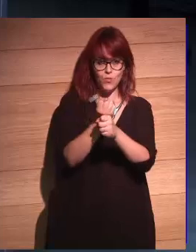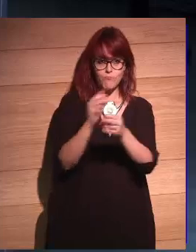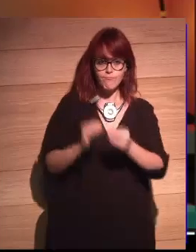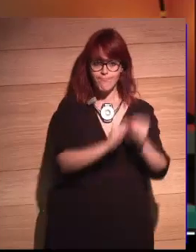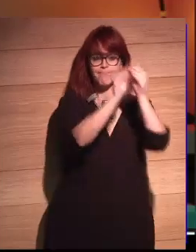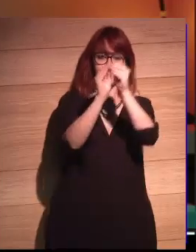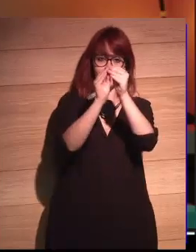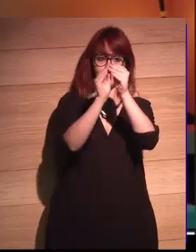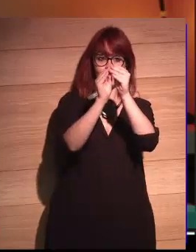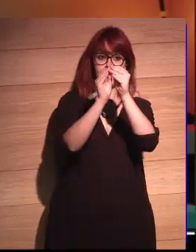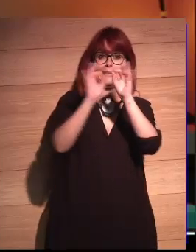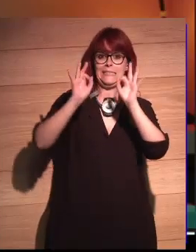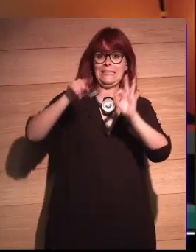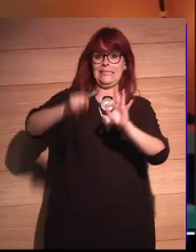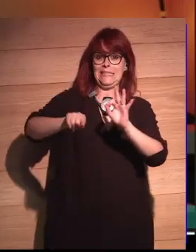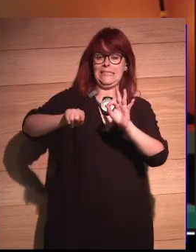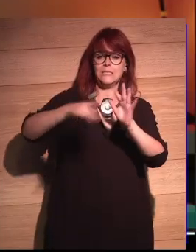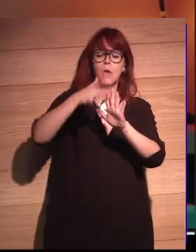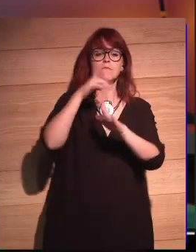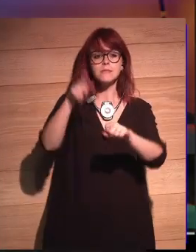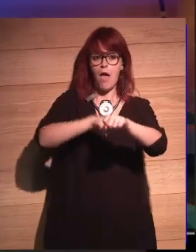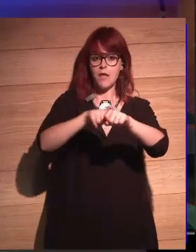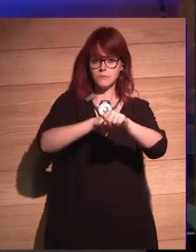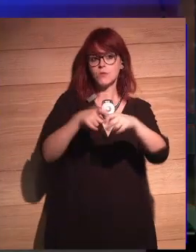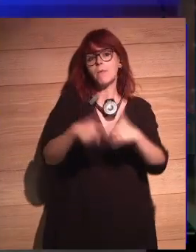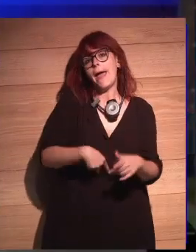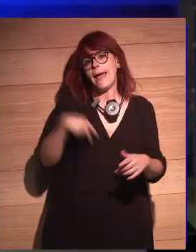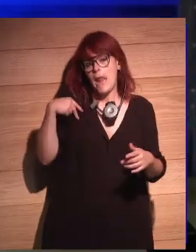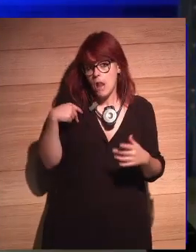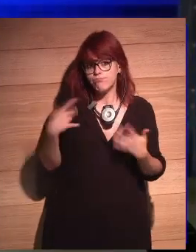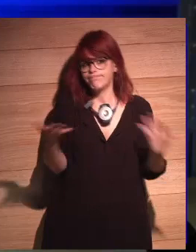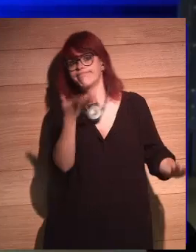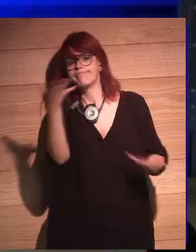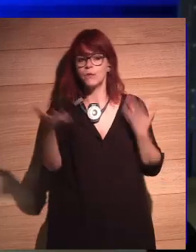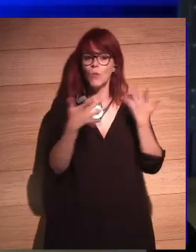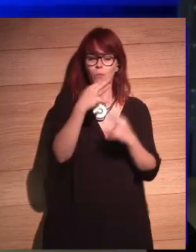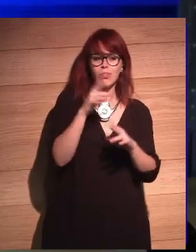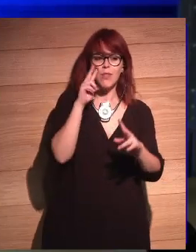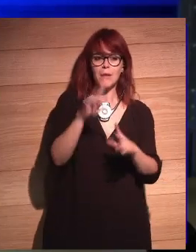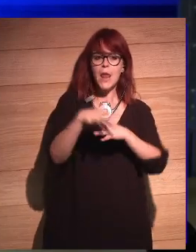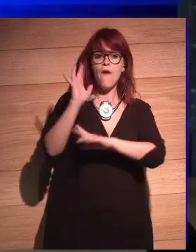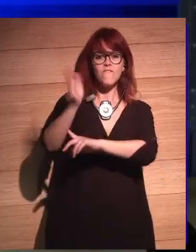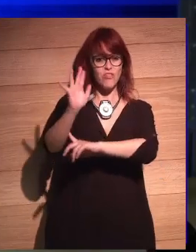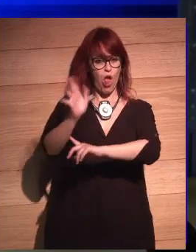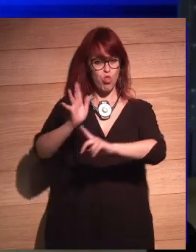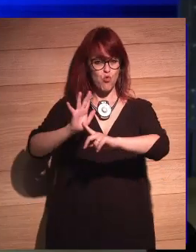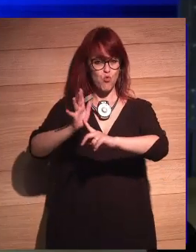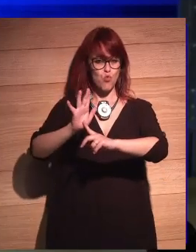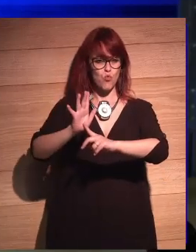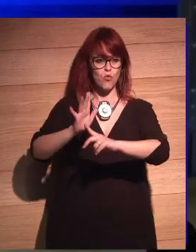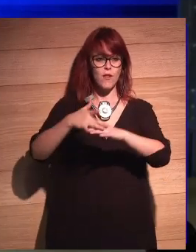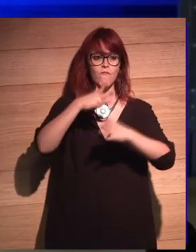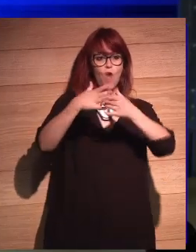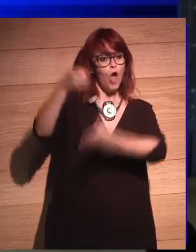fact. This is kind of what it looks like, your general view. So there's like a fan, there's water bottles, there's a screen on the desk which shows